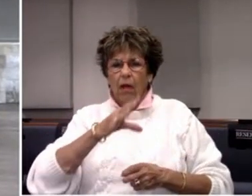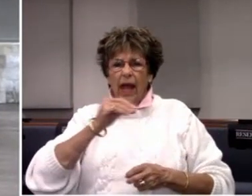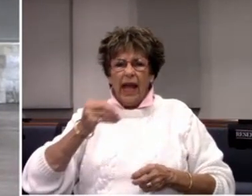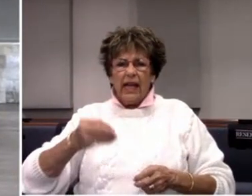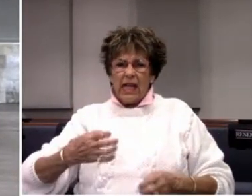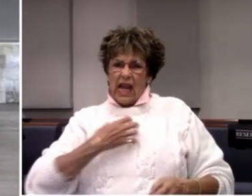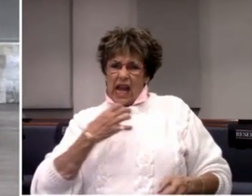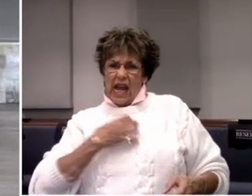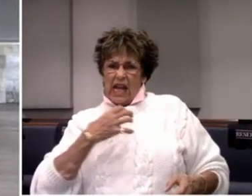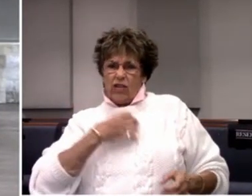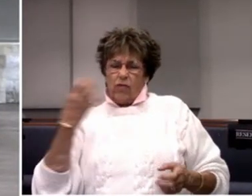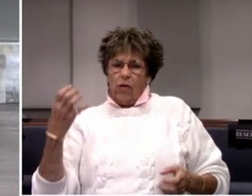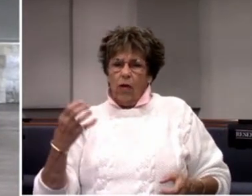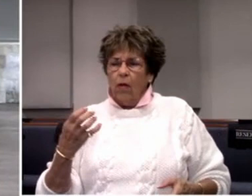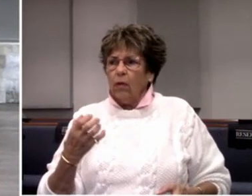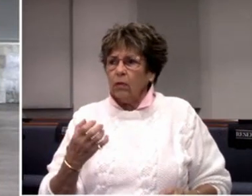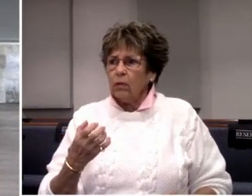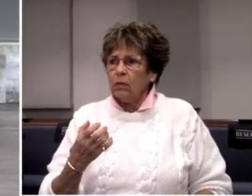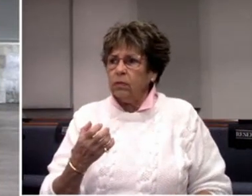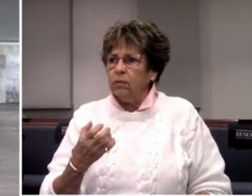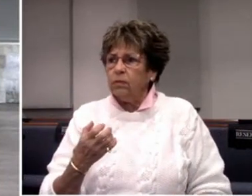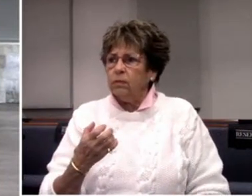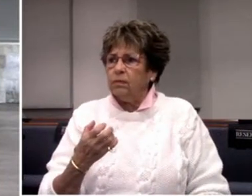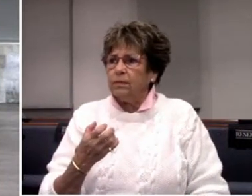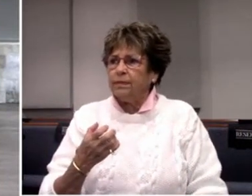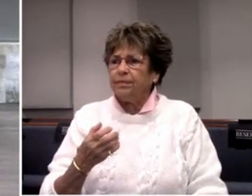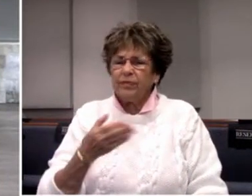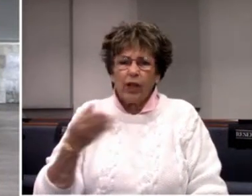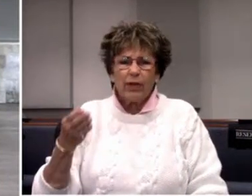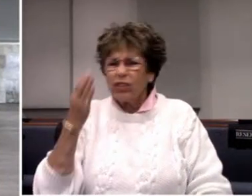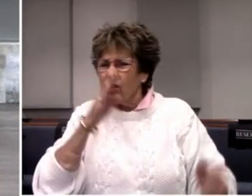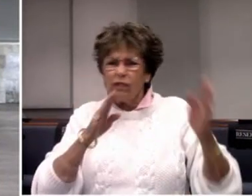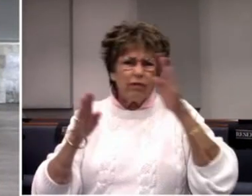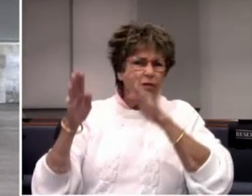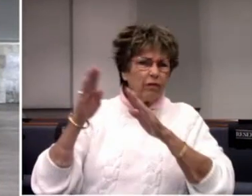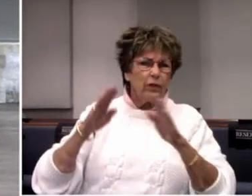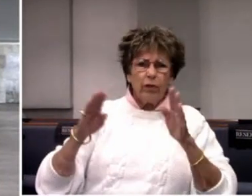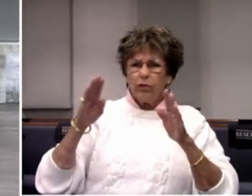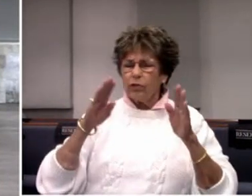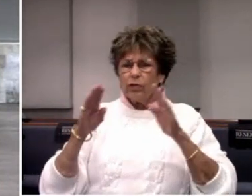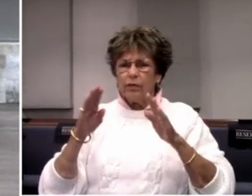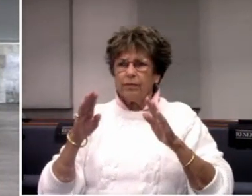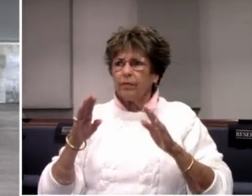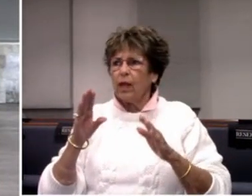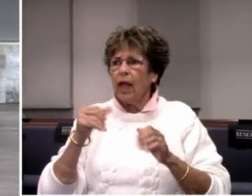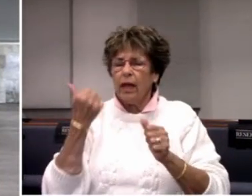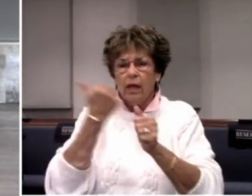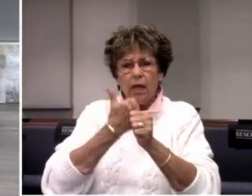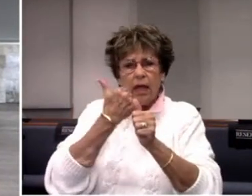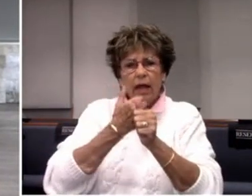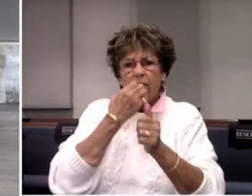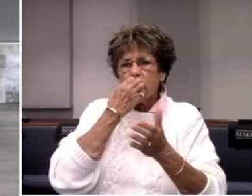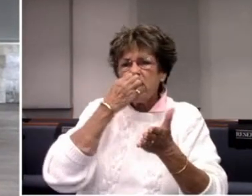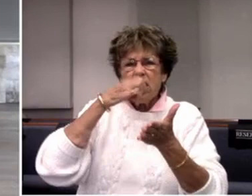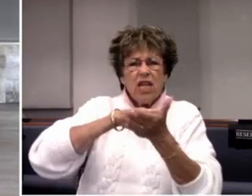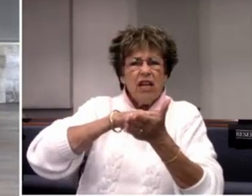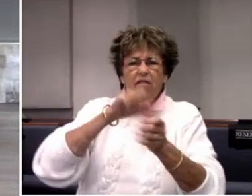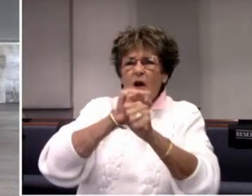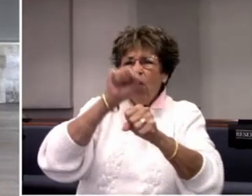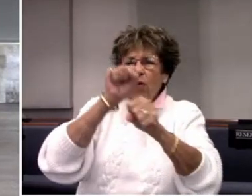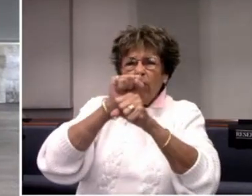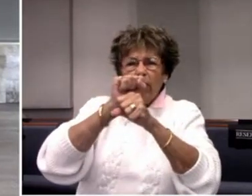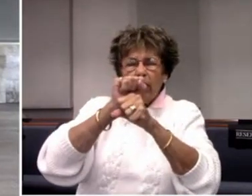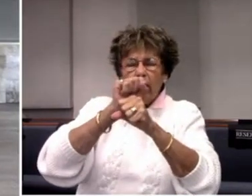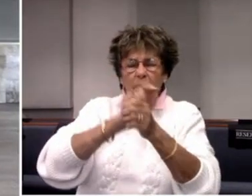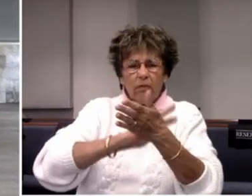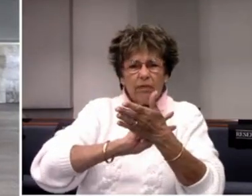where envying and strife is, there is confusion and every evil work.